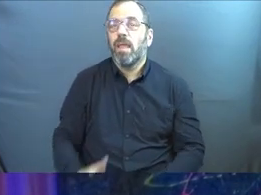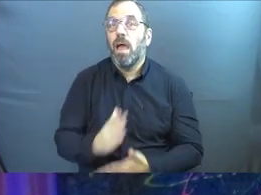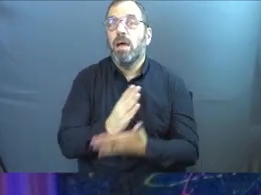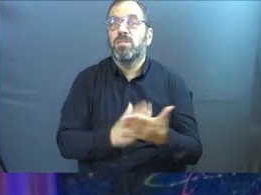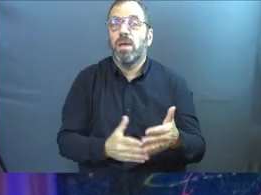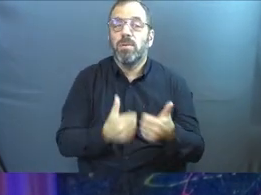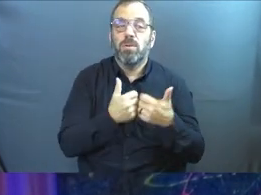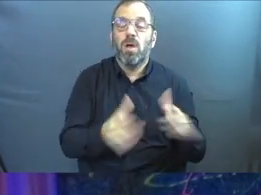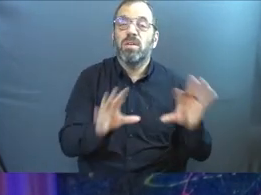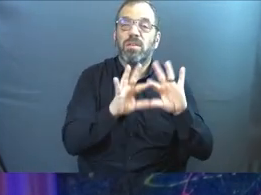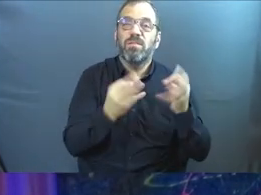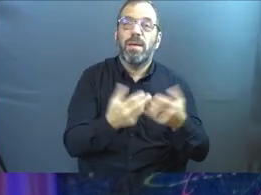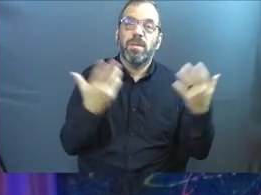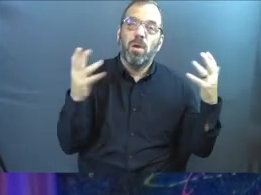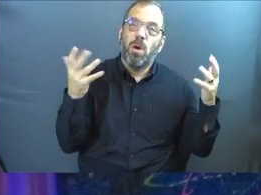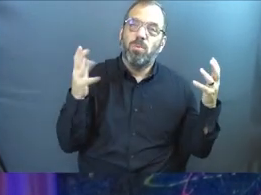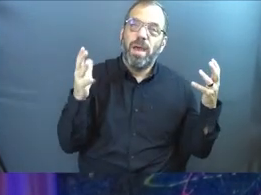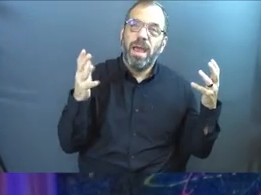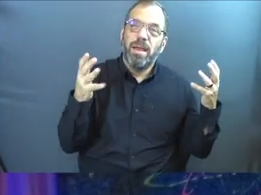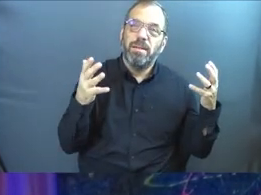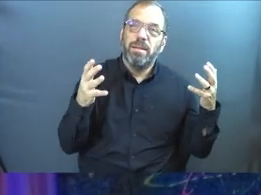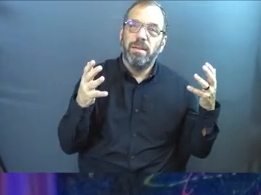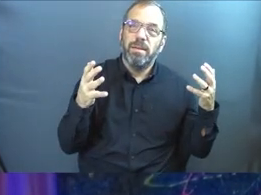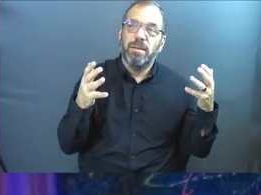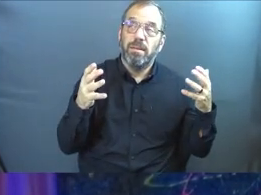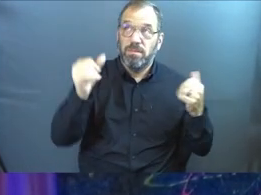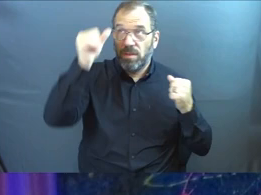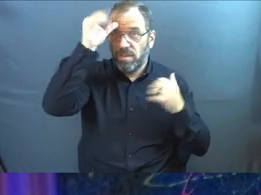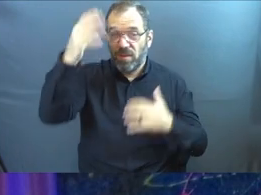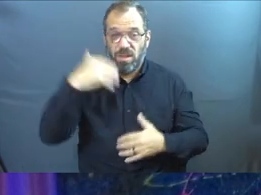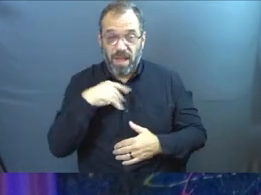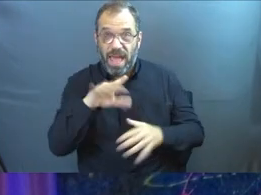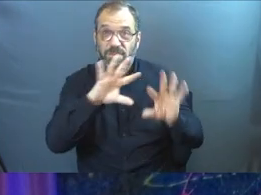Some of you lost somebody already. And Father, do you have them?